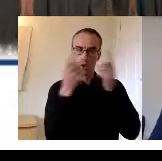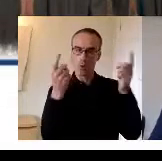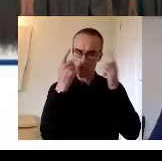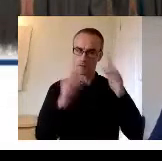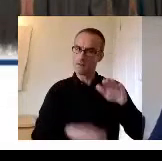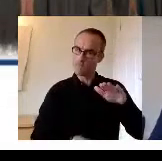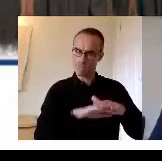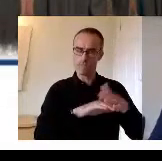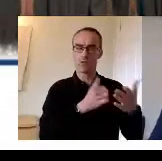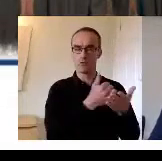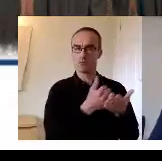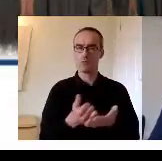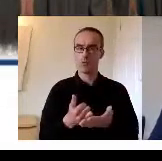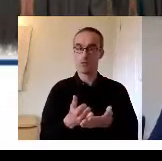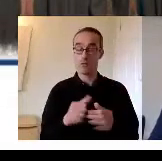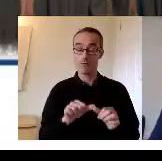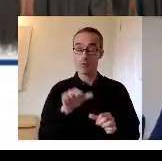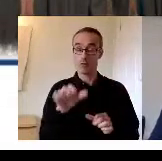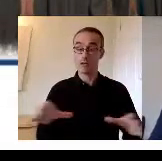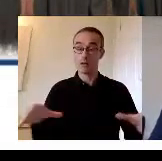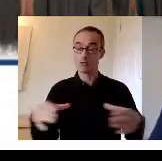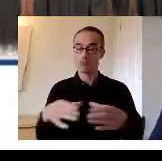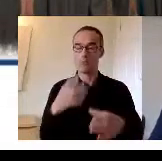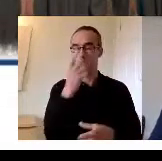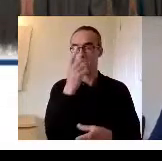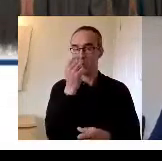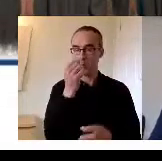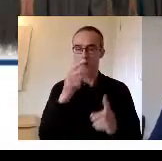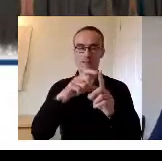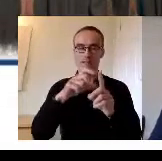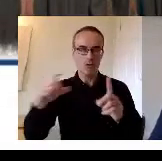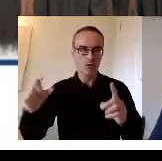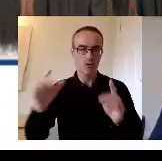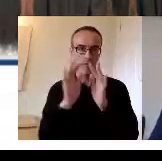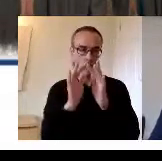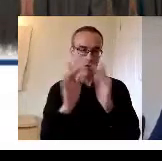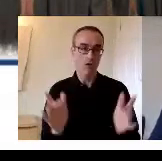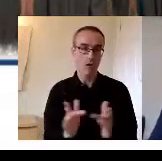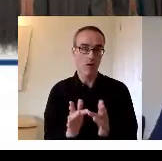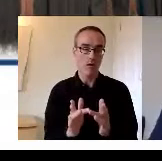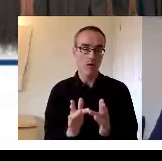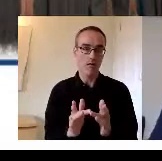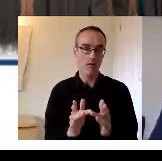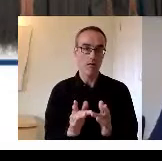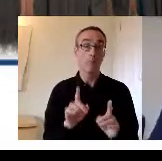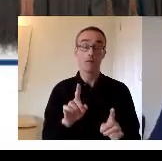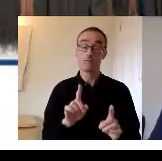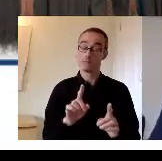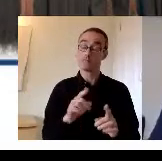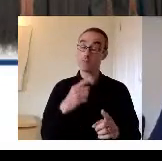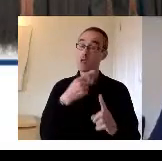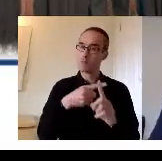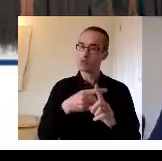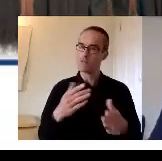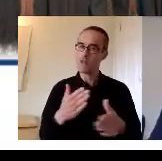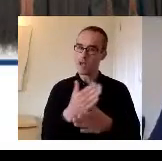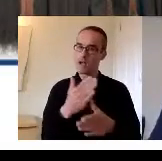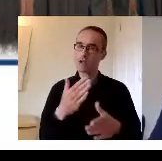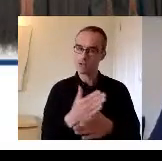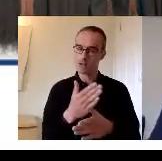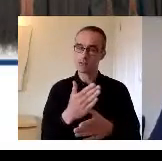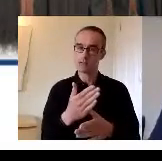we may be looking at a digital session. But as I say, it's very much a positive action program trying to